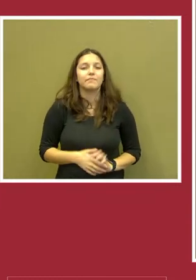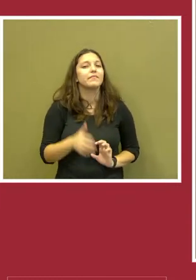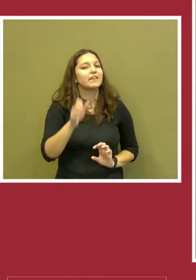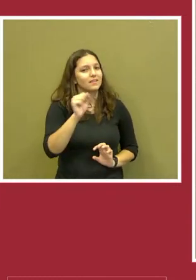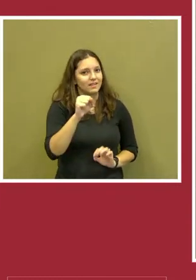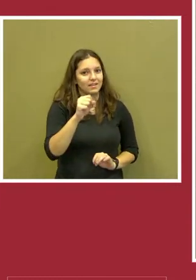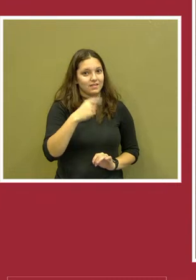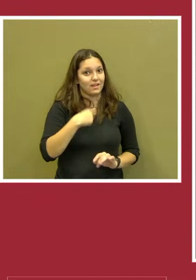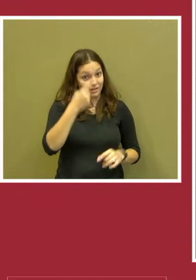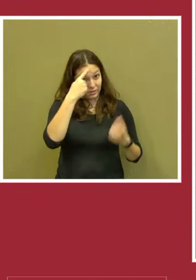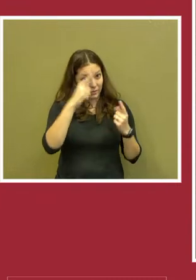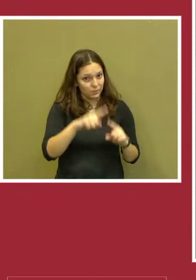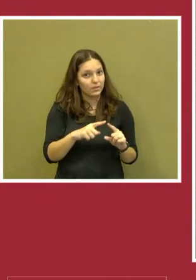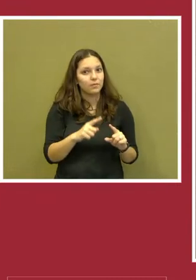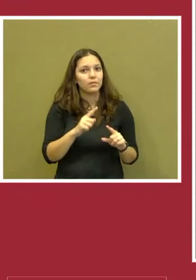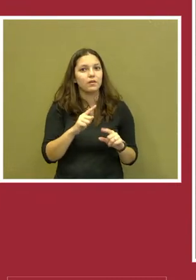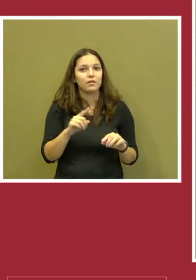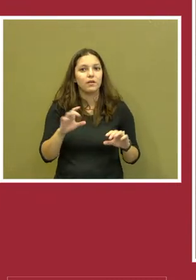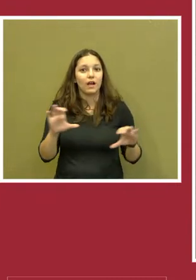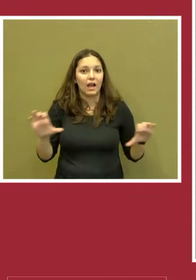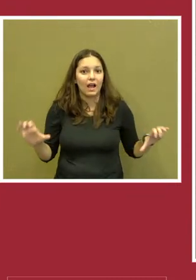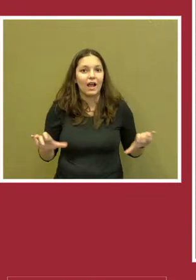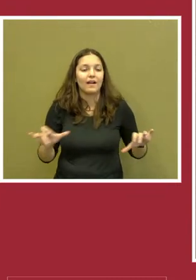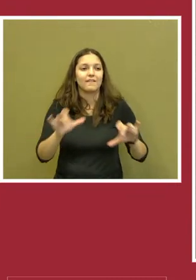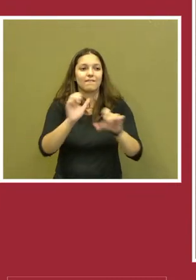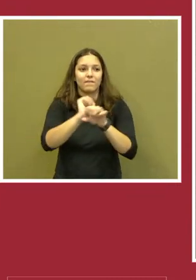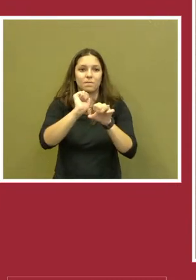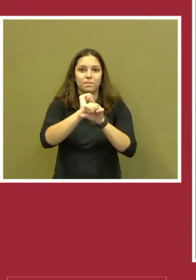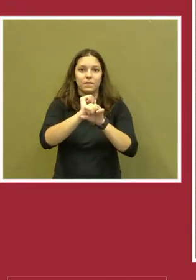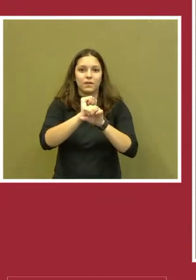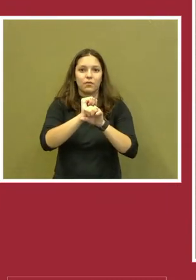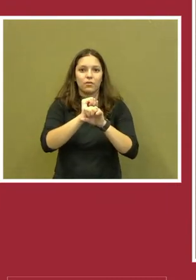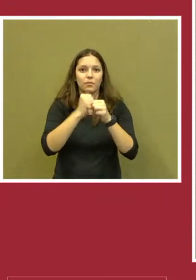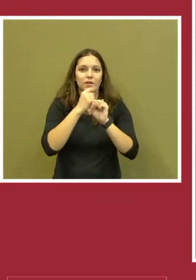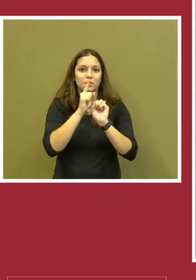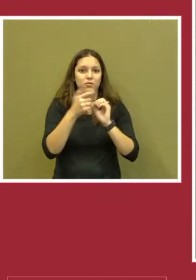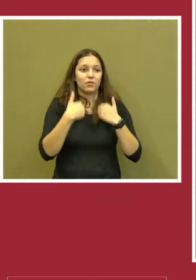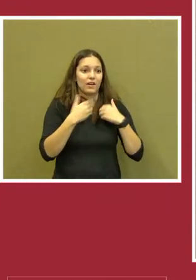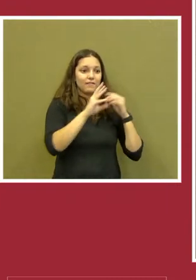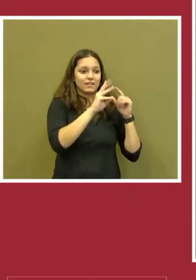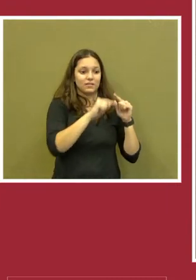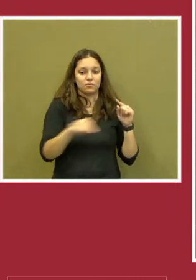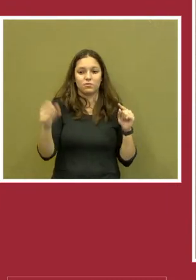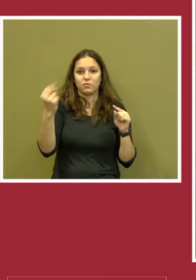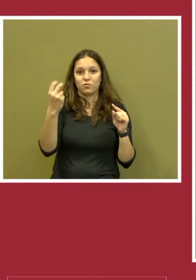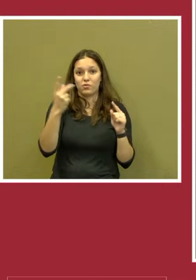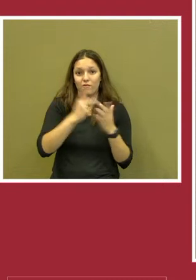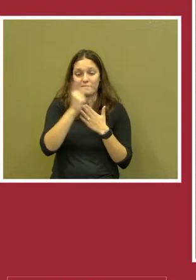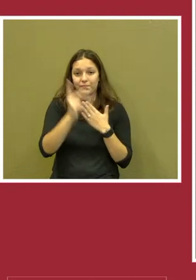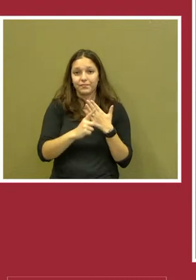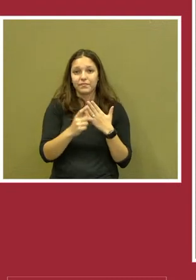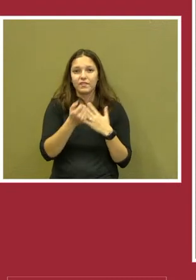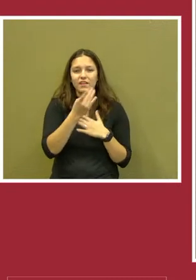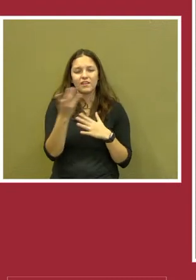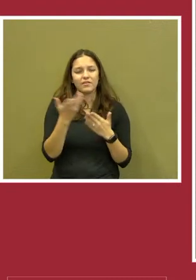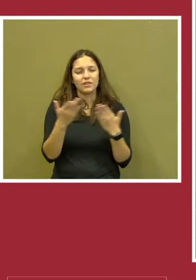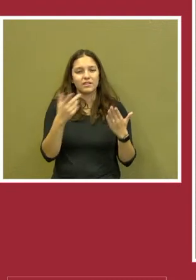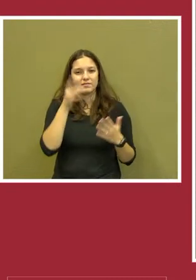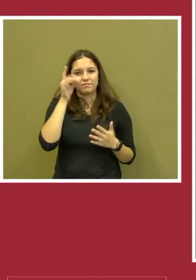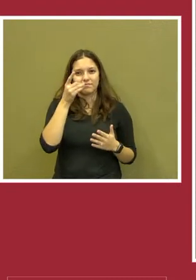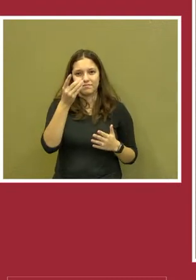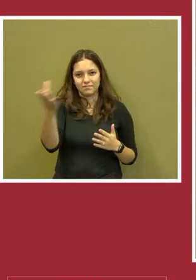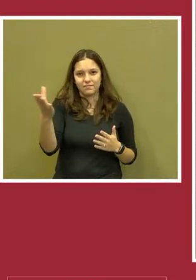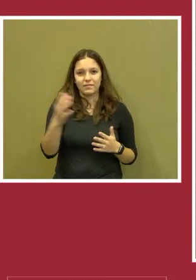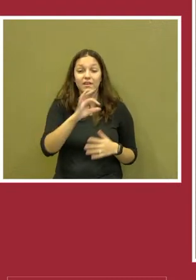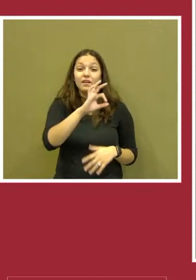not only do I agree, we're actively working on trying to make sure that we've got a 6 through 12 program. There's a couple of things that I would say. The 9